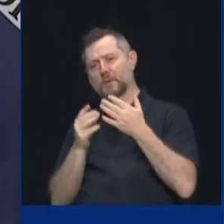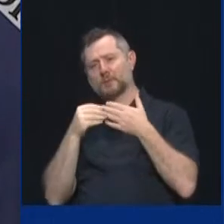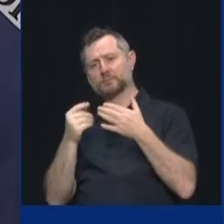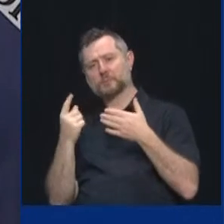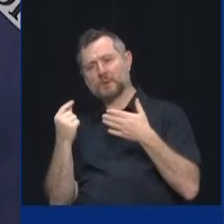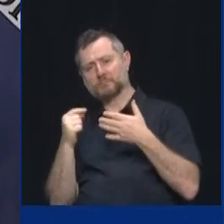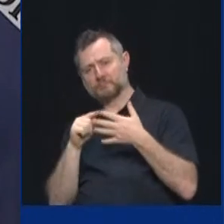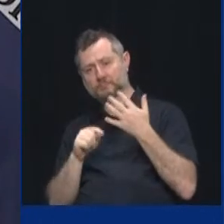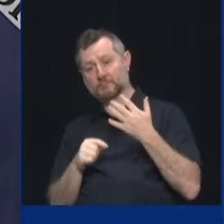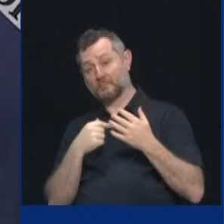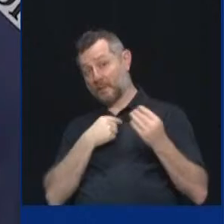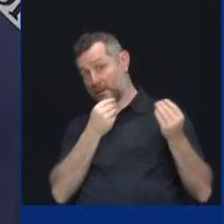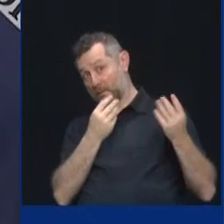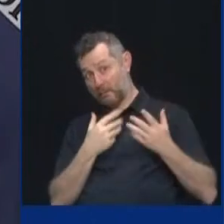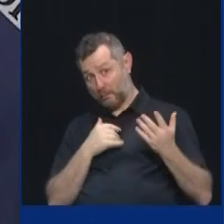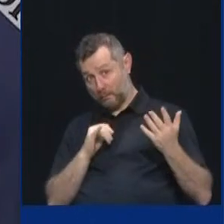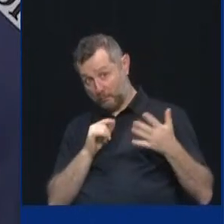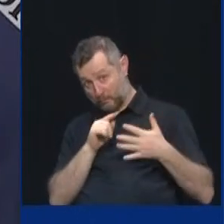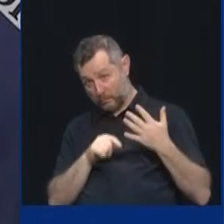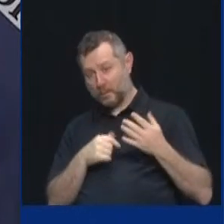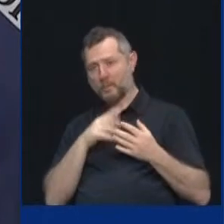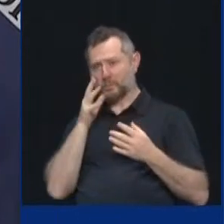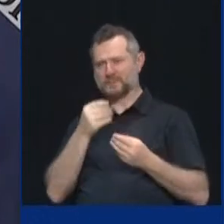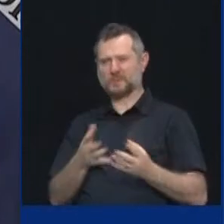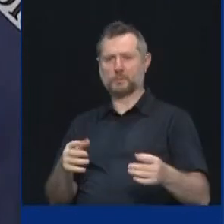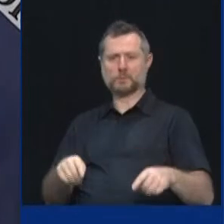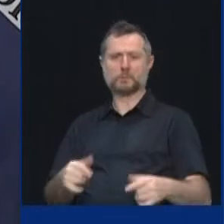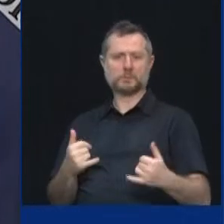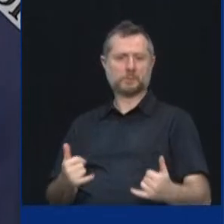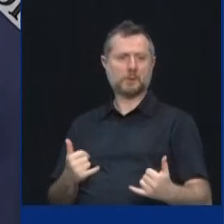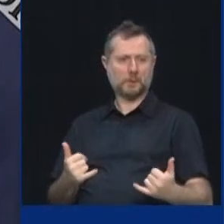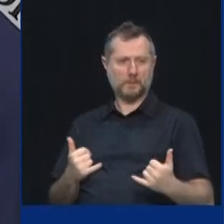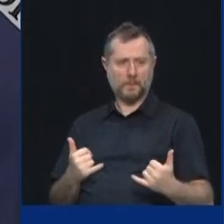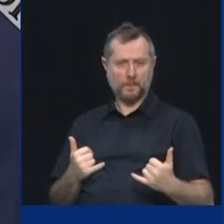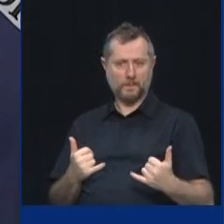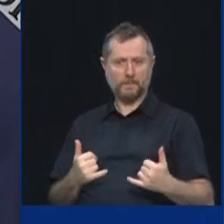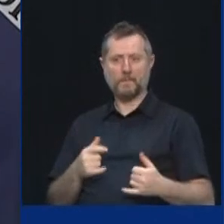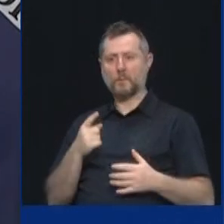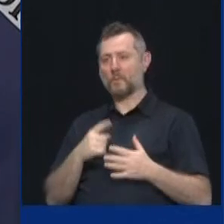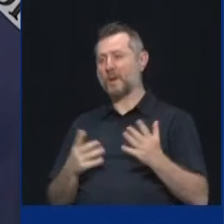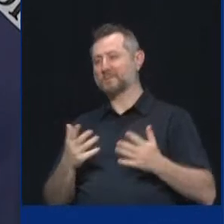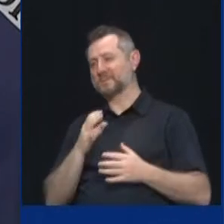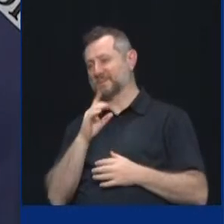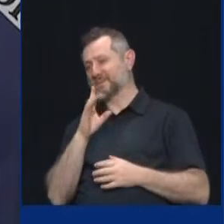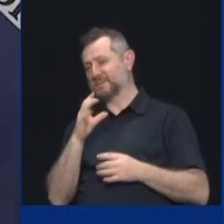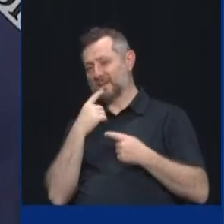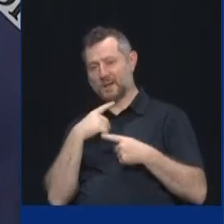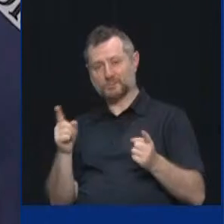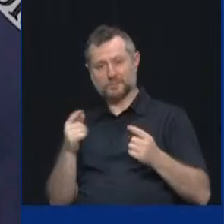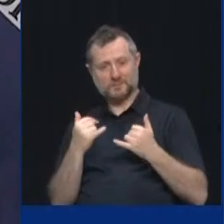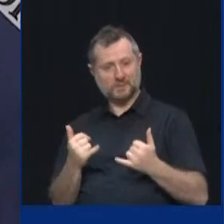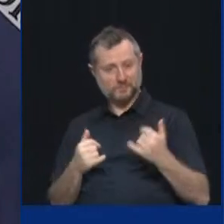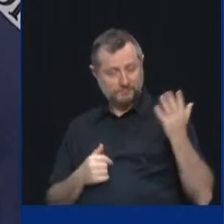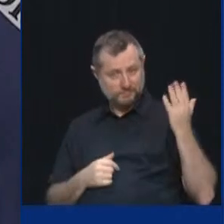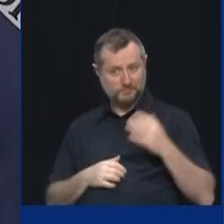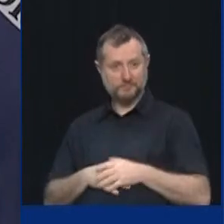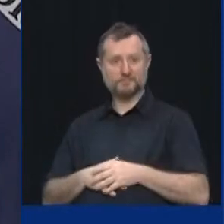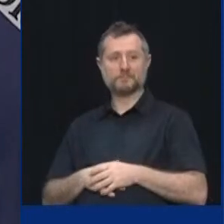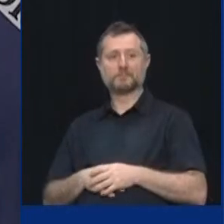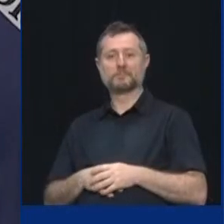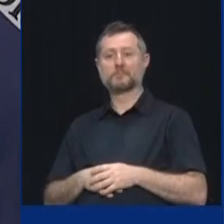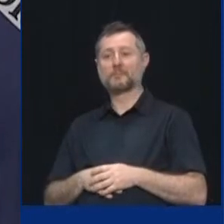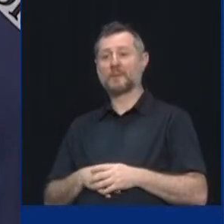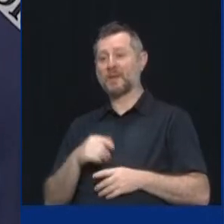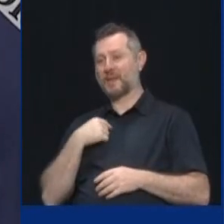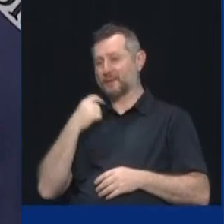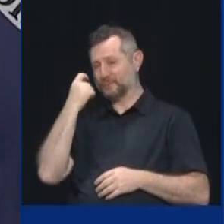would tell the schools on Monday what the guidance was, which I